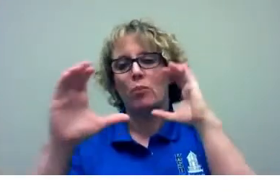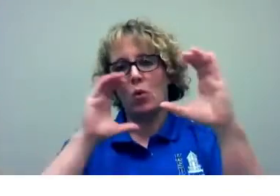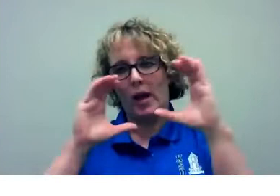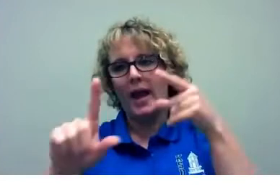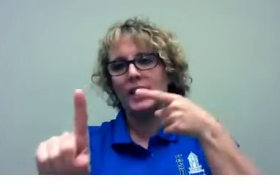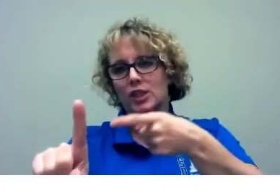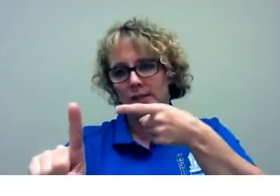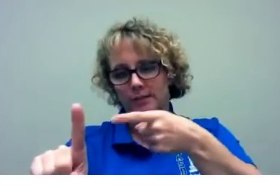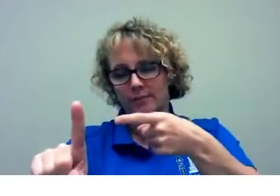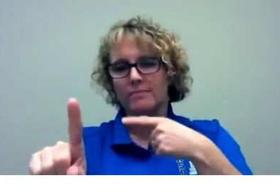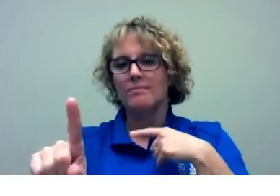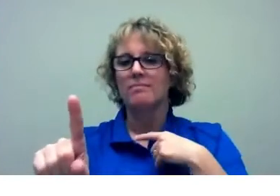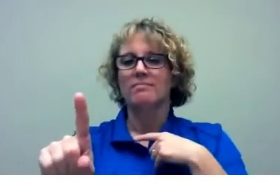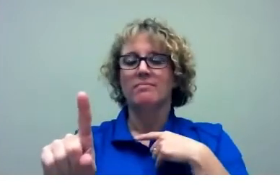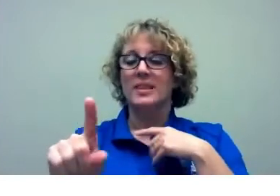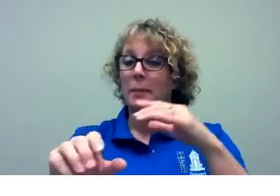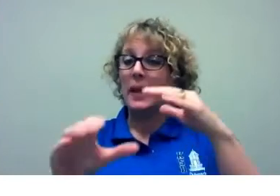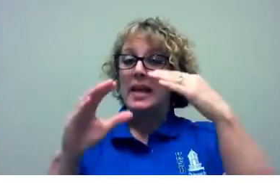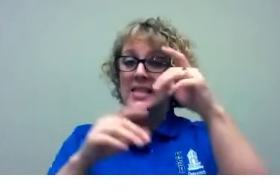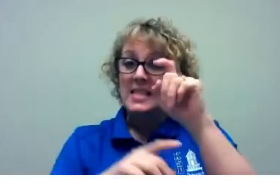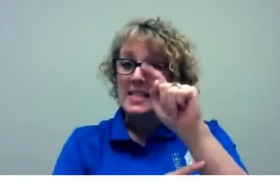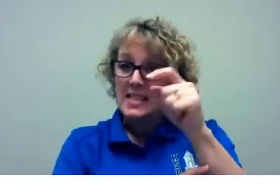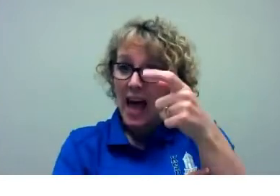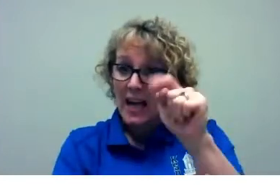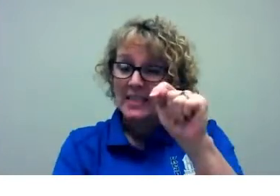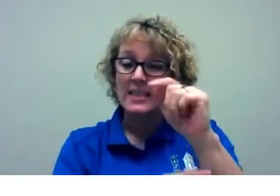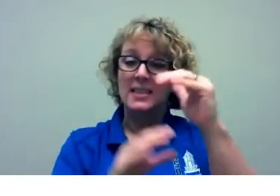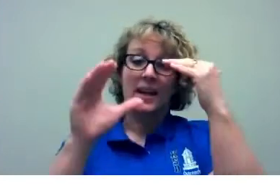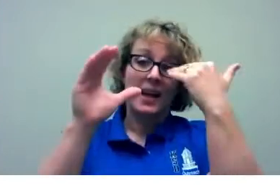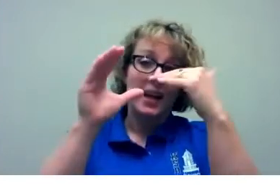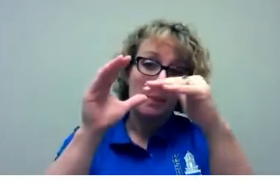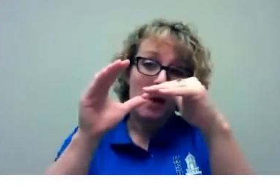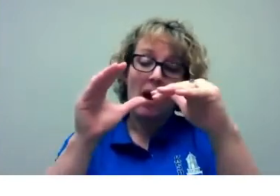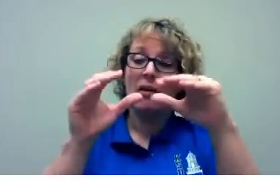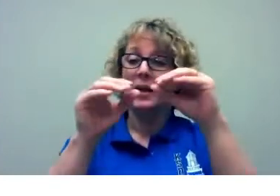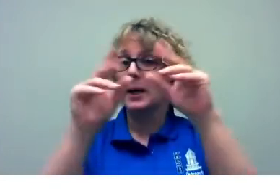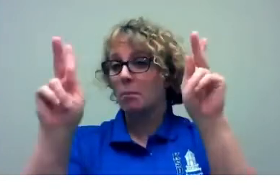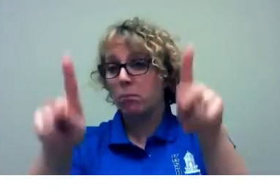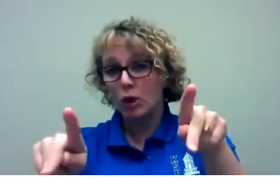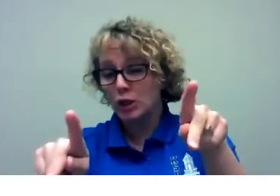The key to the Supporting You program is communication.